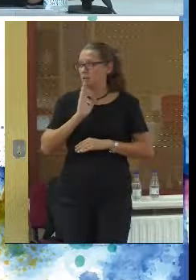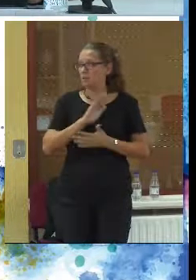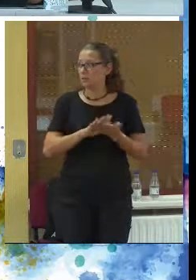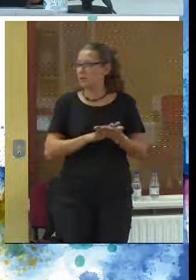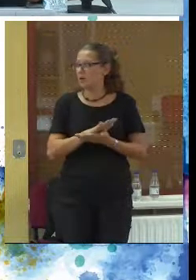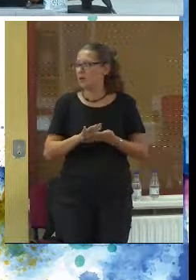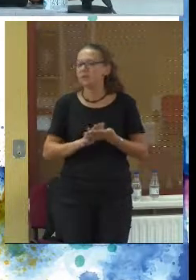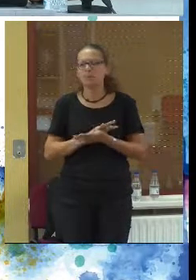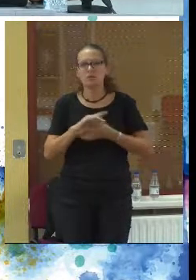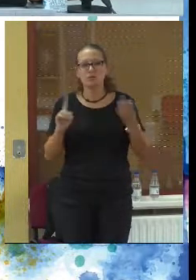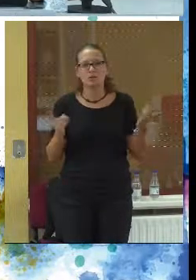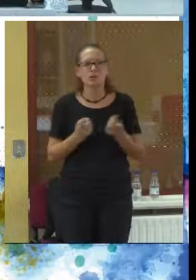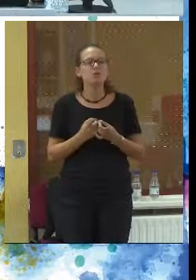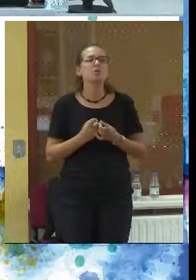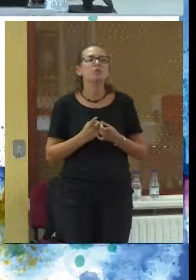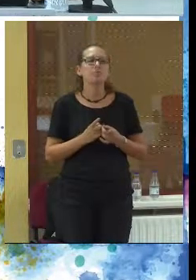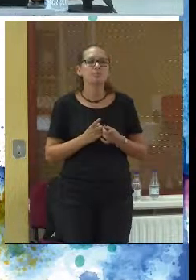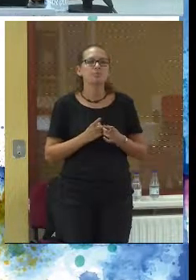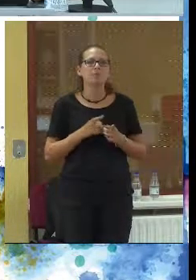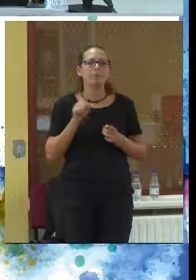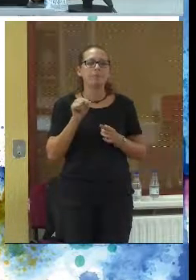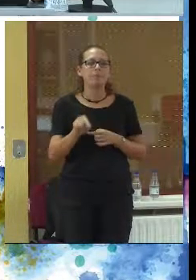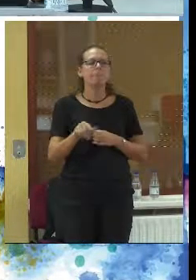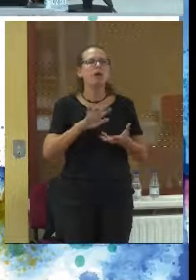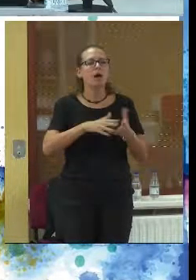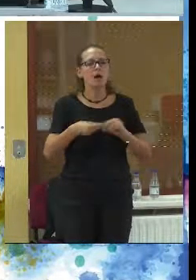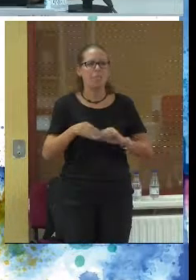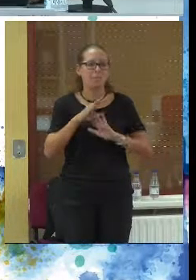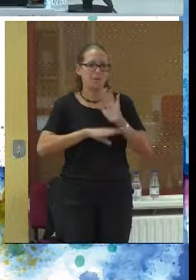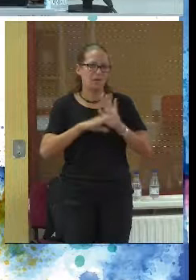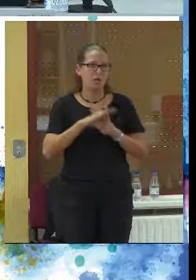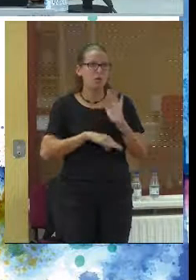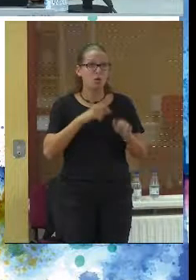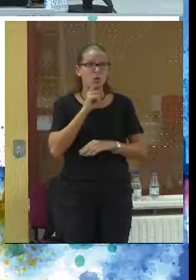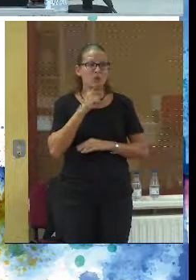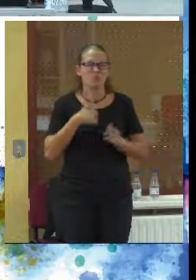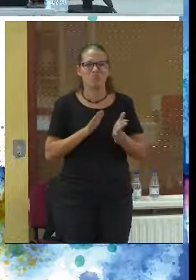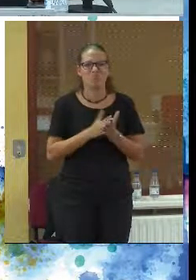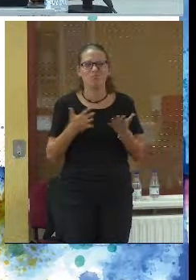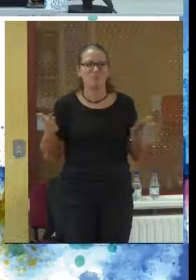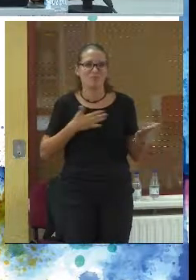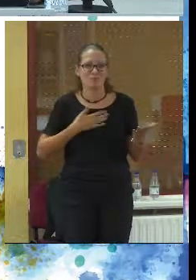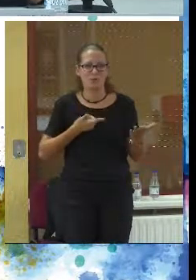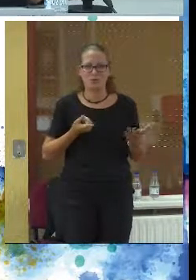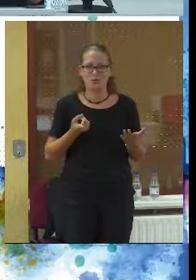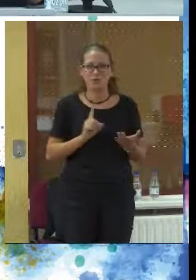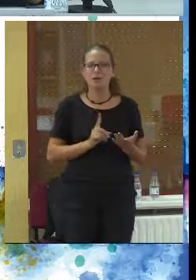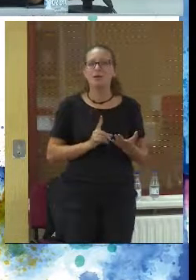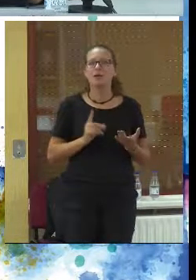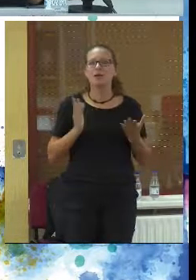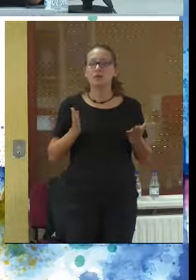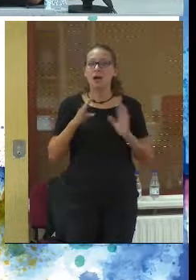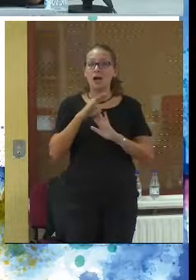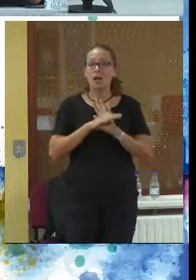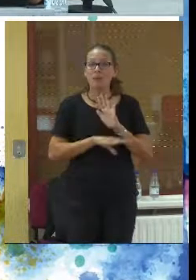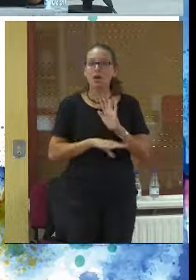Earlier I talked a bit about the fiber or the fabric of this application, but the workings